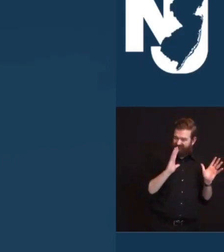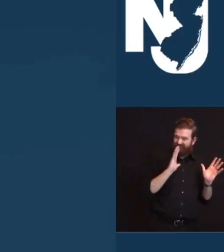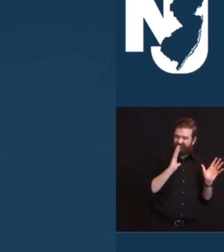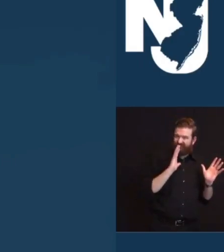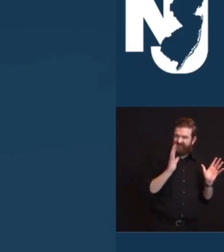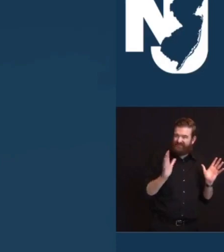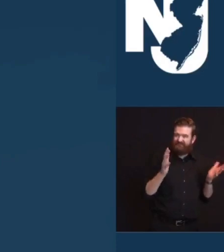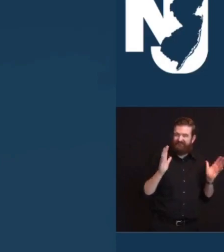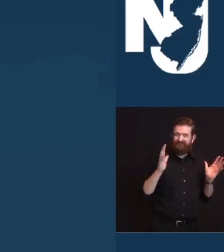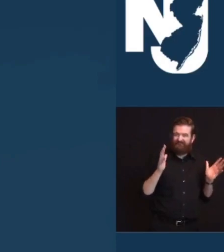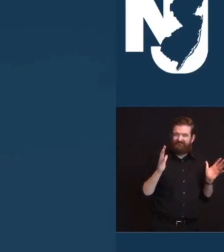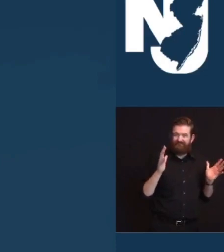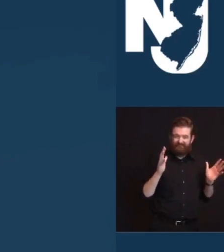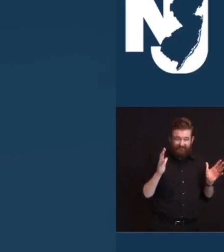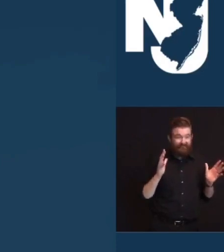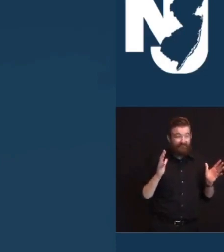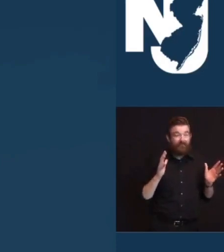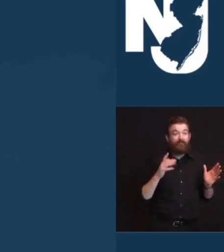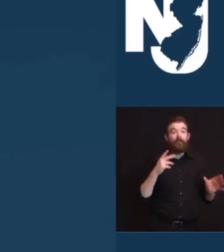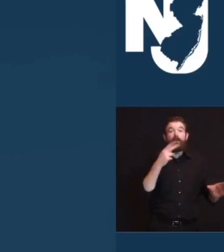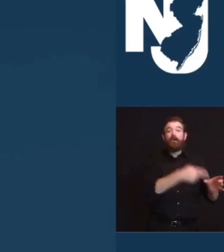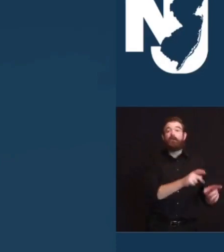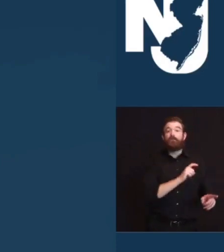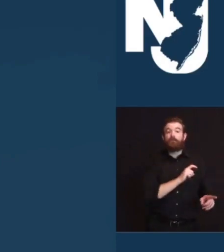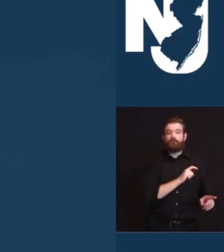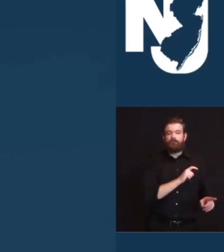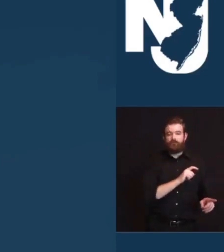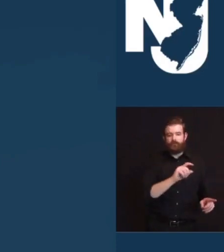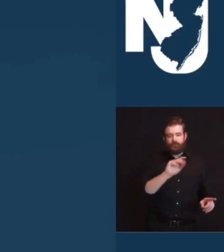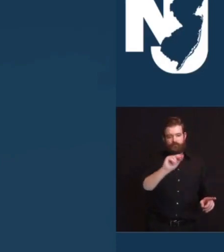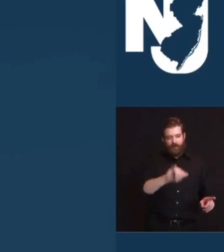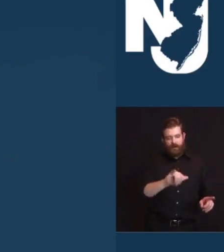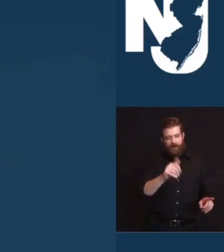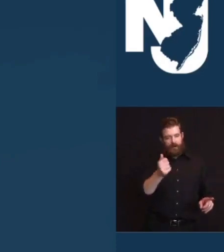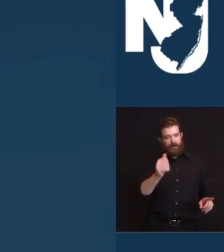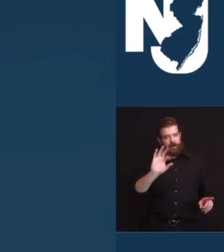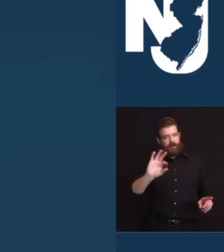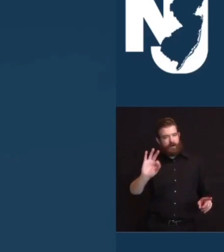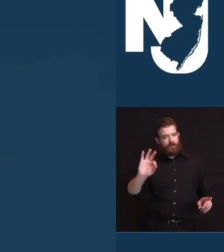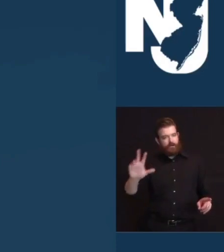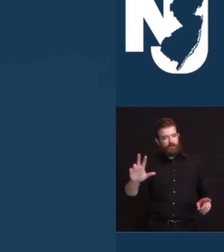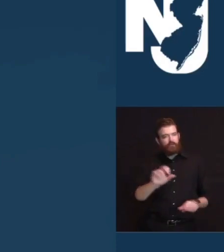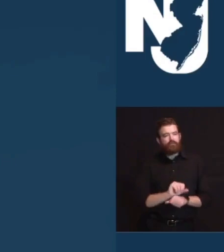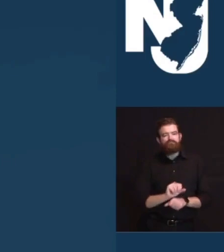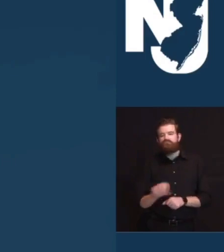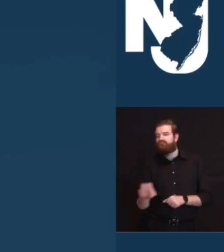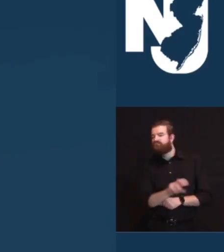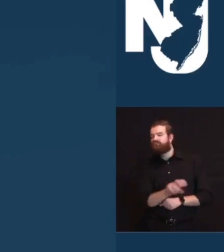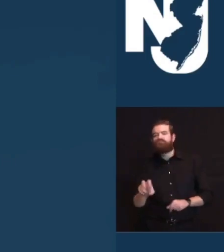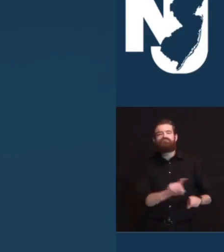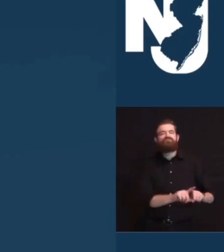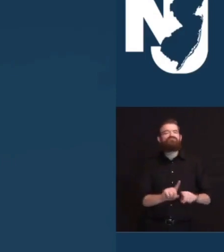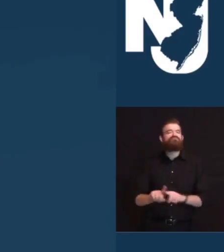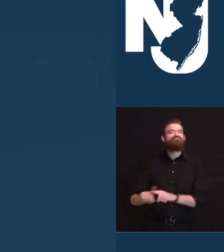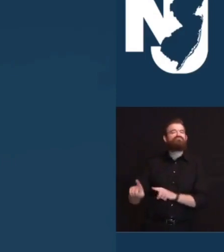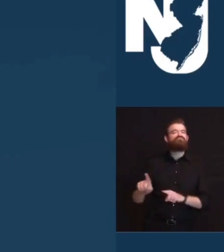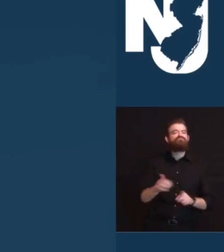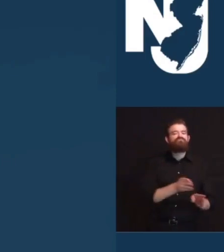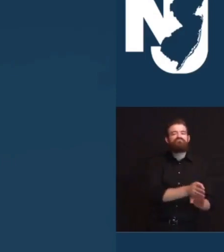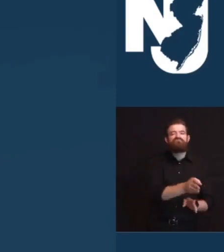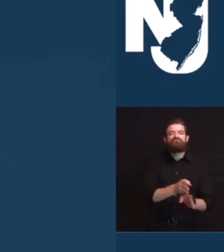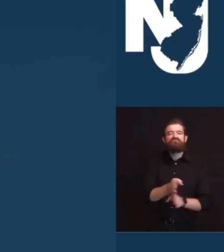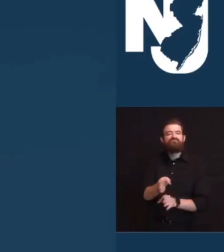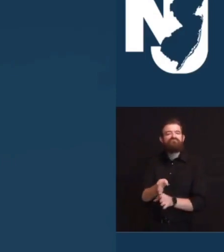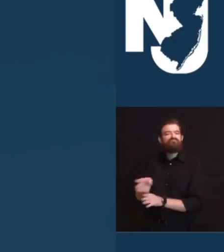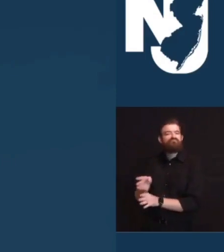Newark Police Department in May of 1993, serving in a variety of ways over the past 27 years, in Central